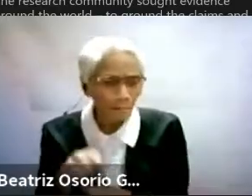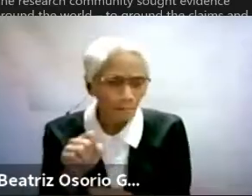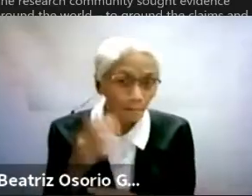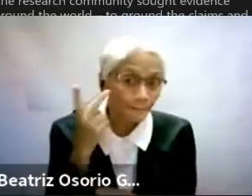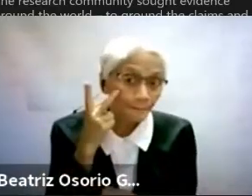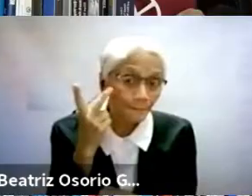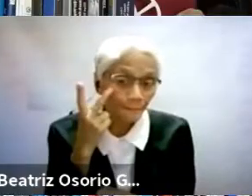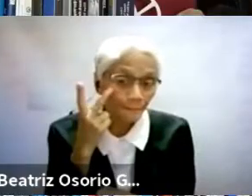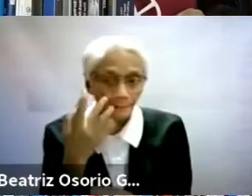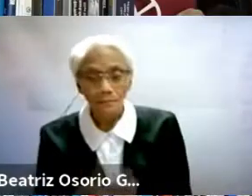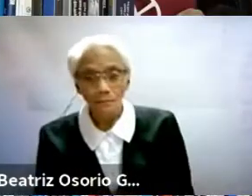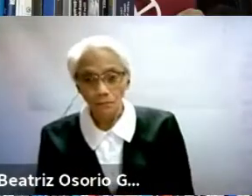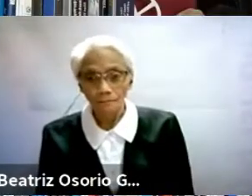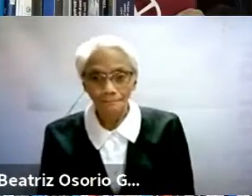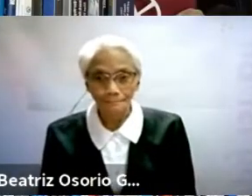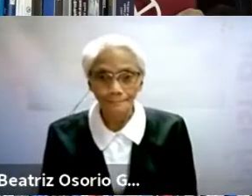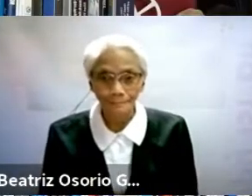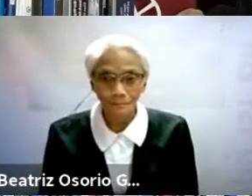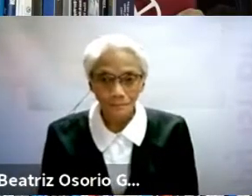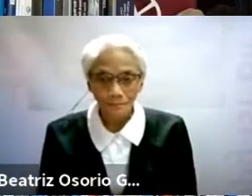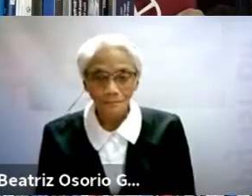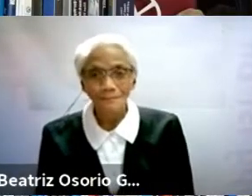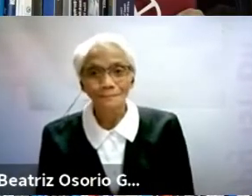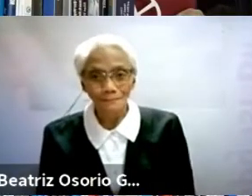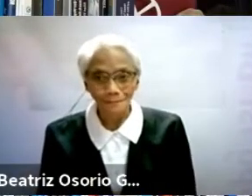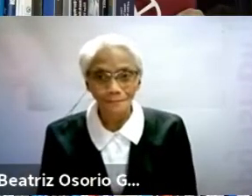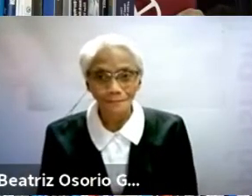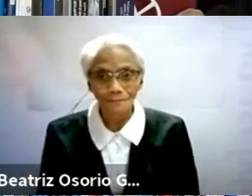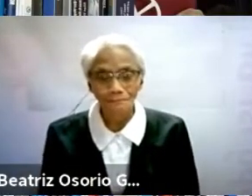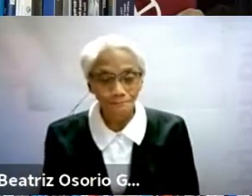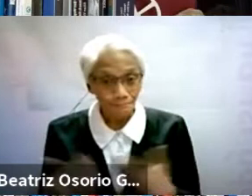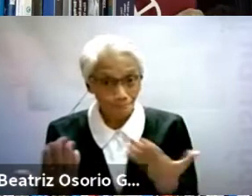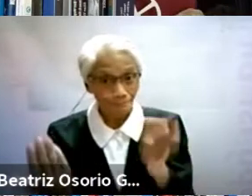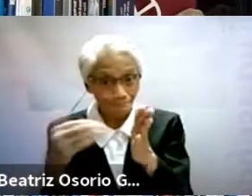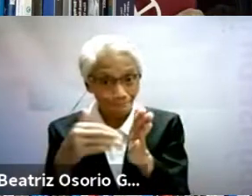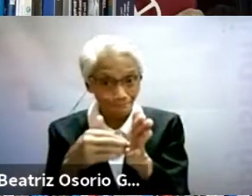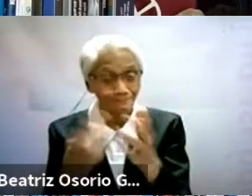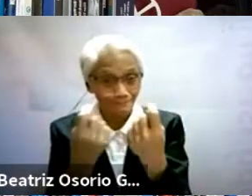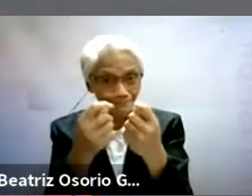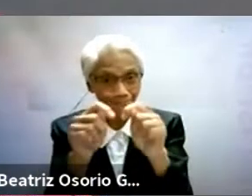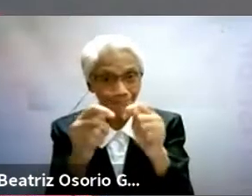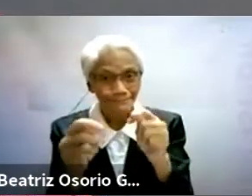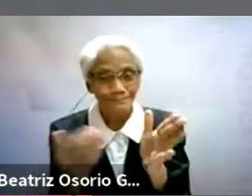Ah, okay, that's not how I wanted it to be. Let me just try again.